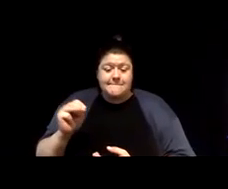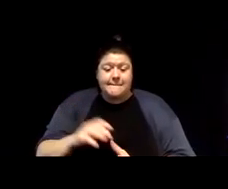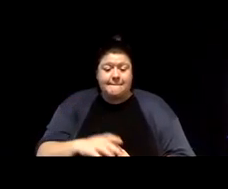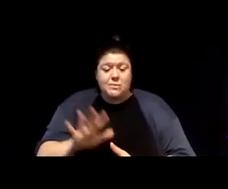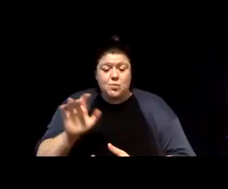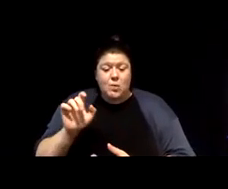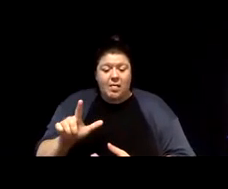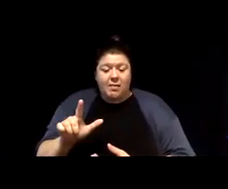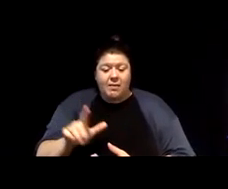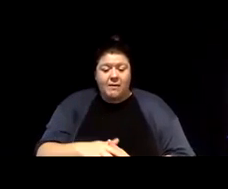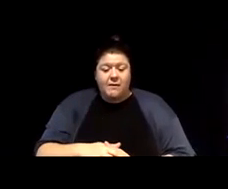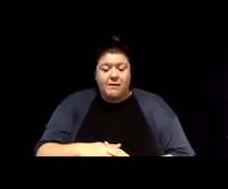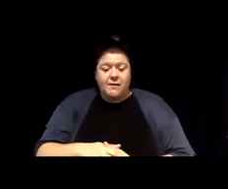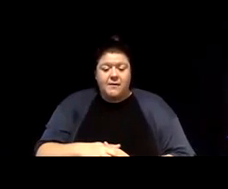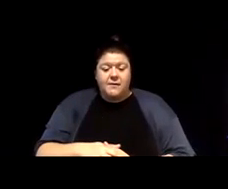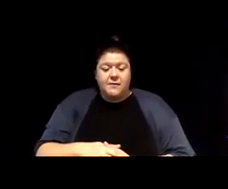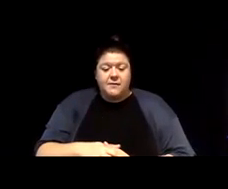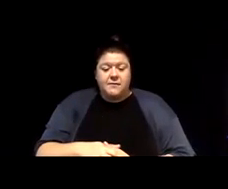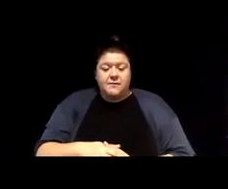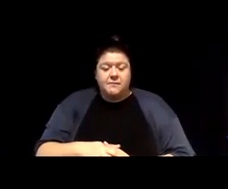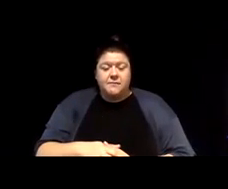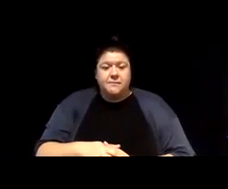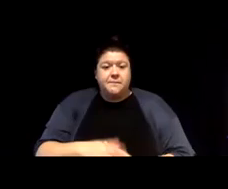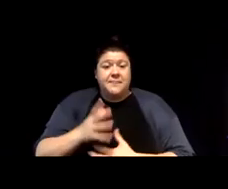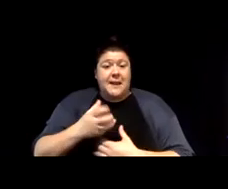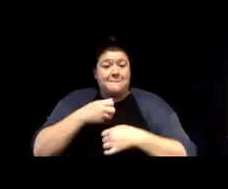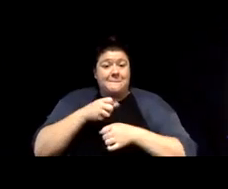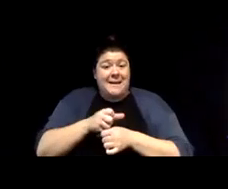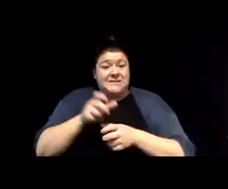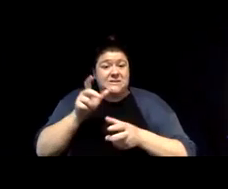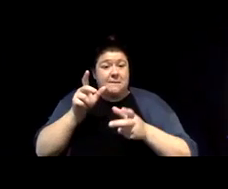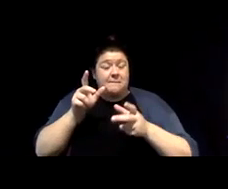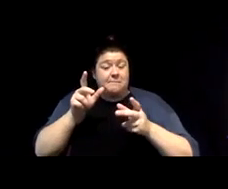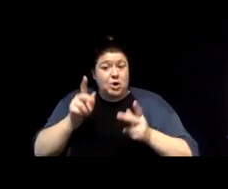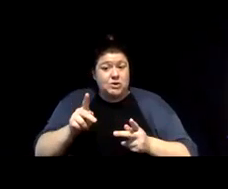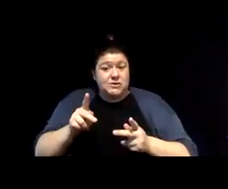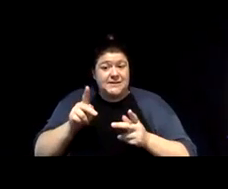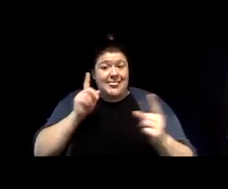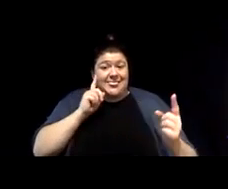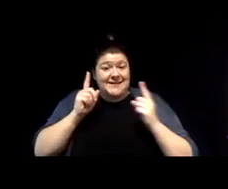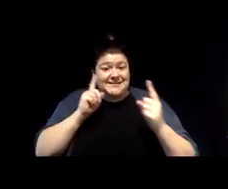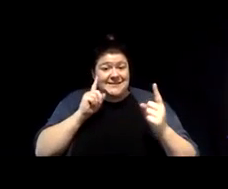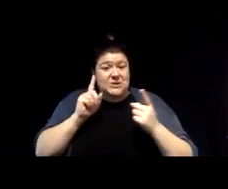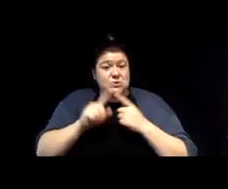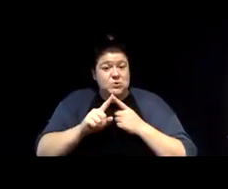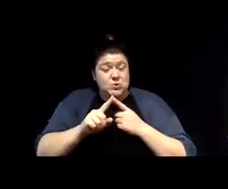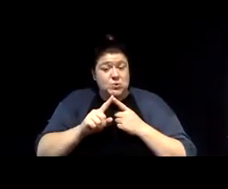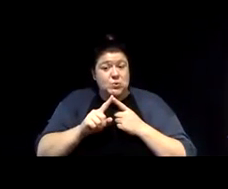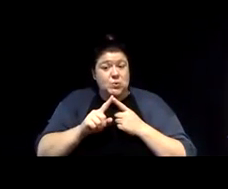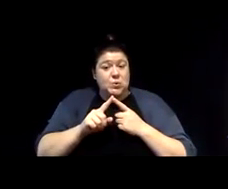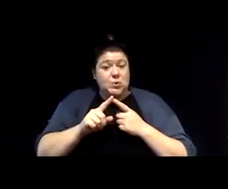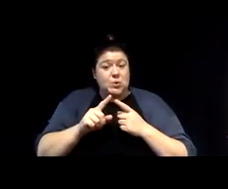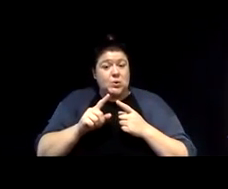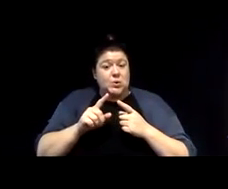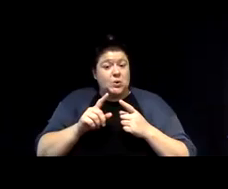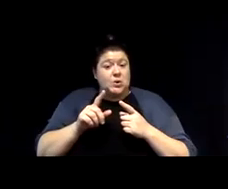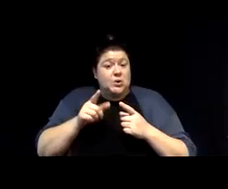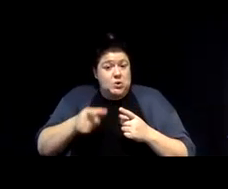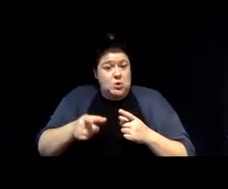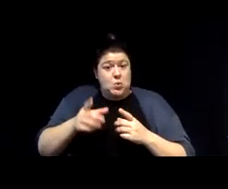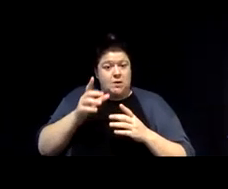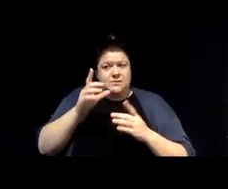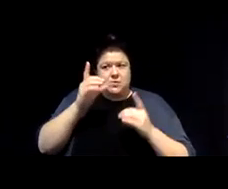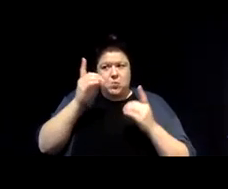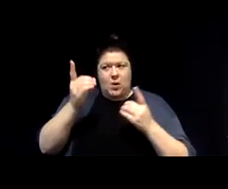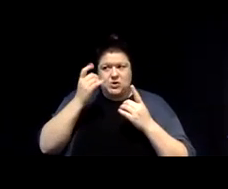well, you know what, that makes the person listening to your speech wonder if you really know what